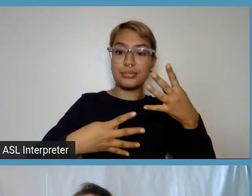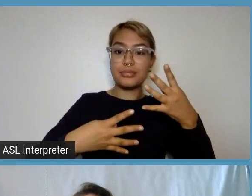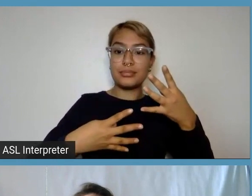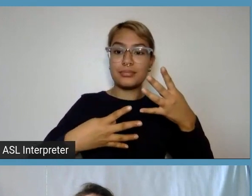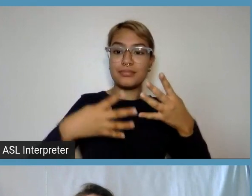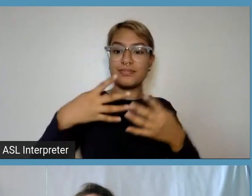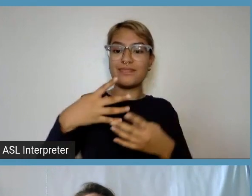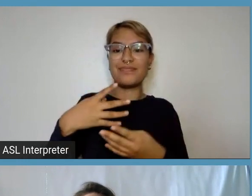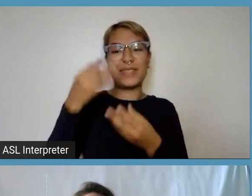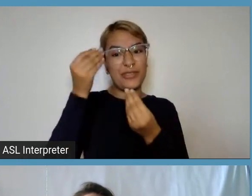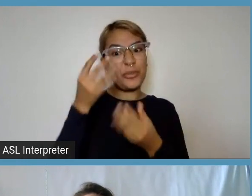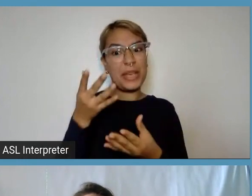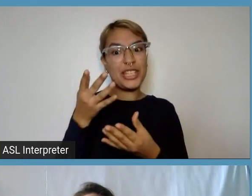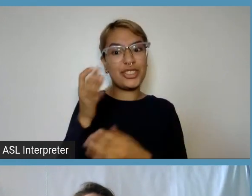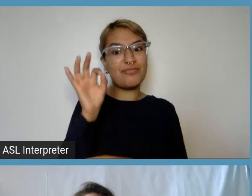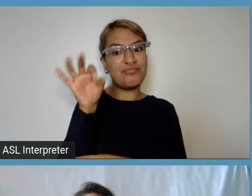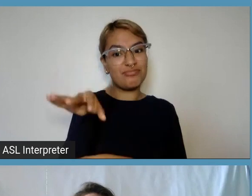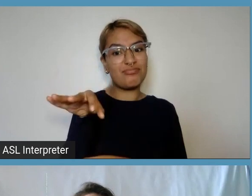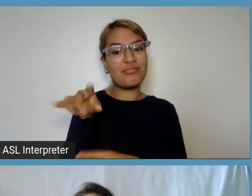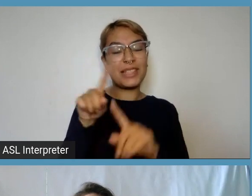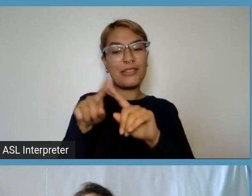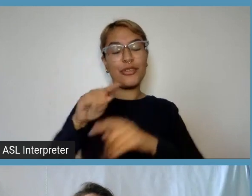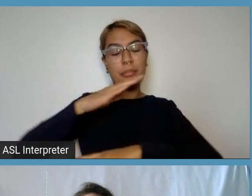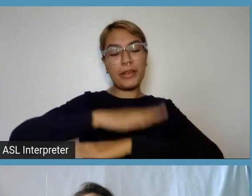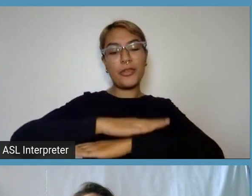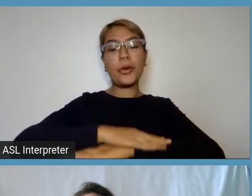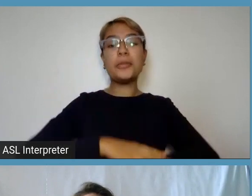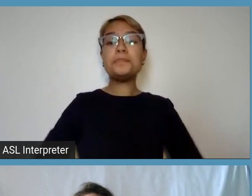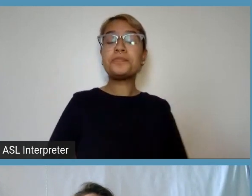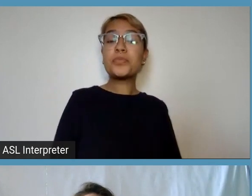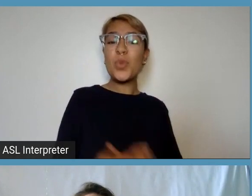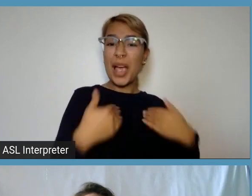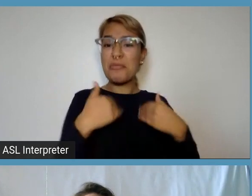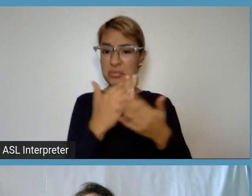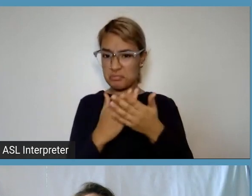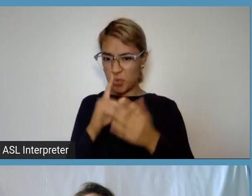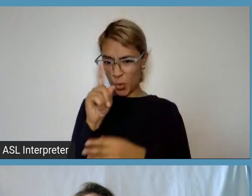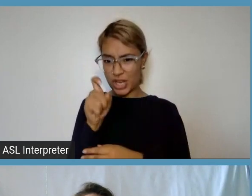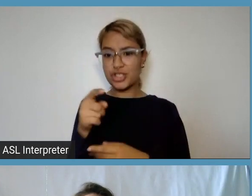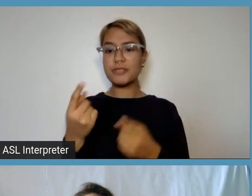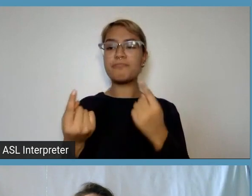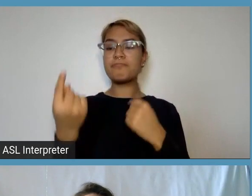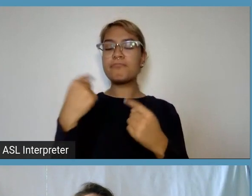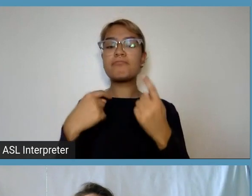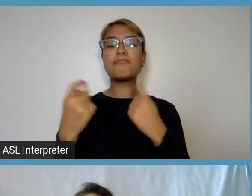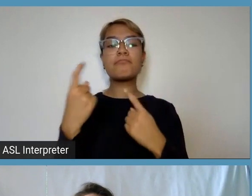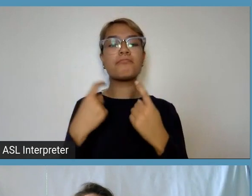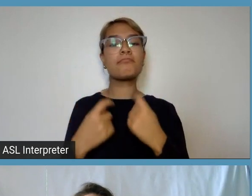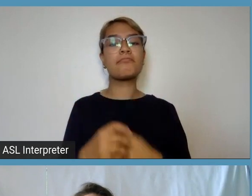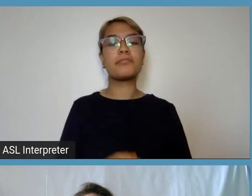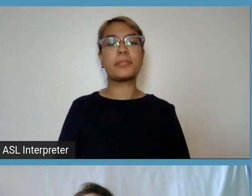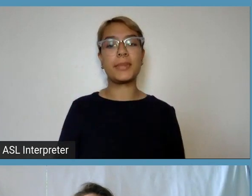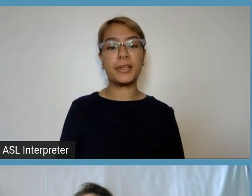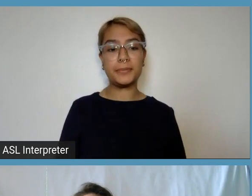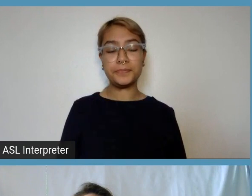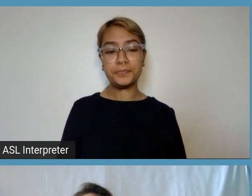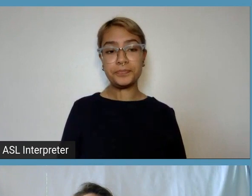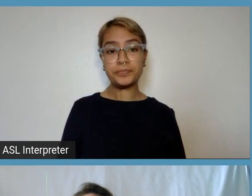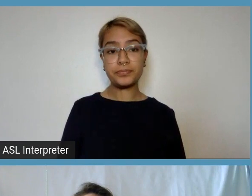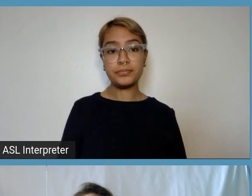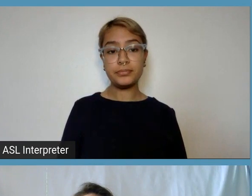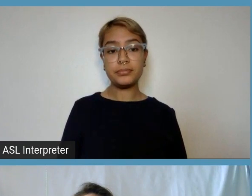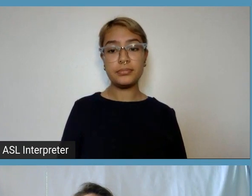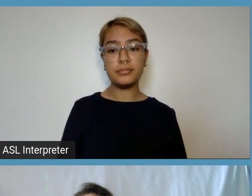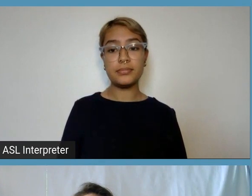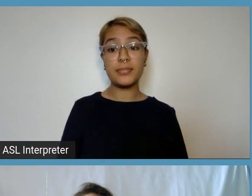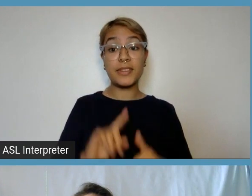on the different platforms. So we have some questions that have come in. Hold on. Let just grab them up here.